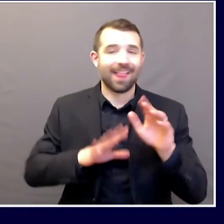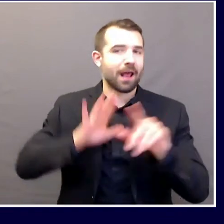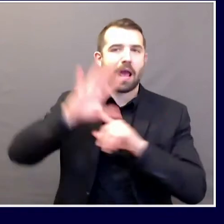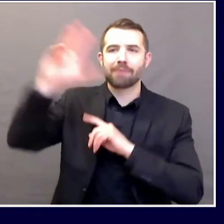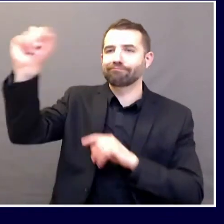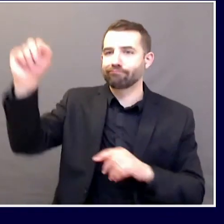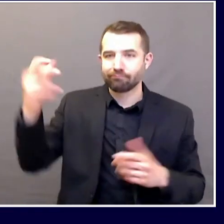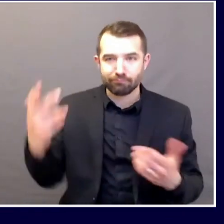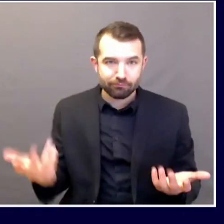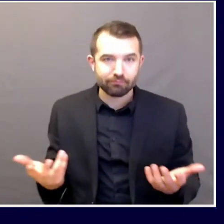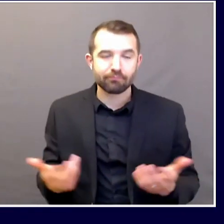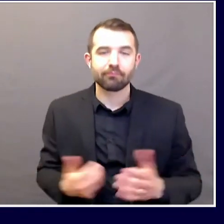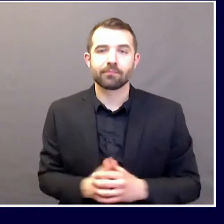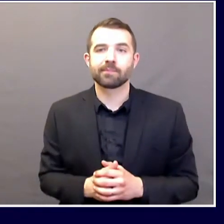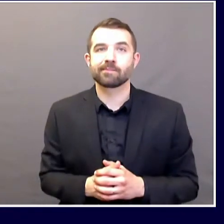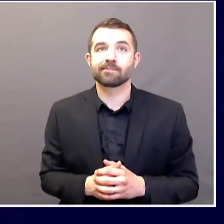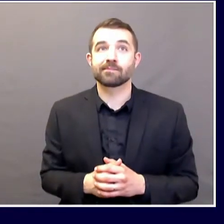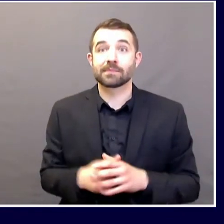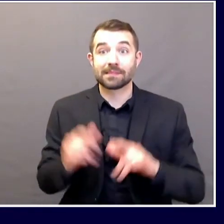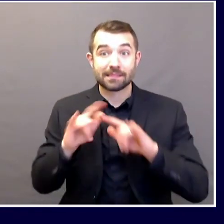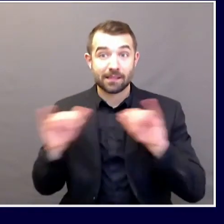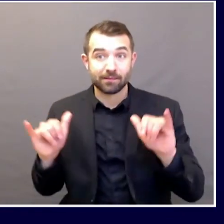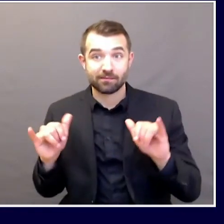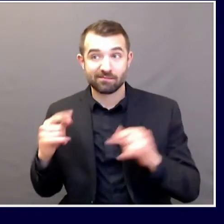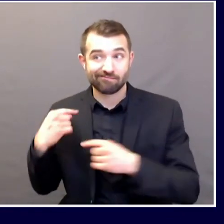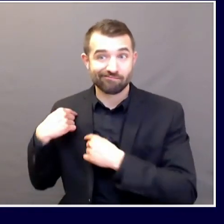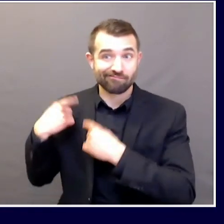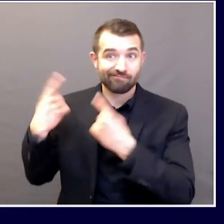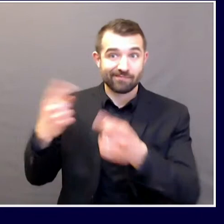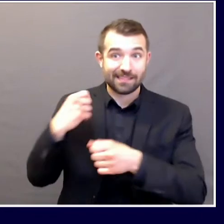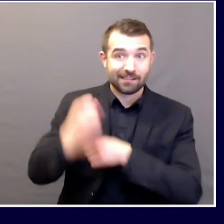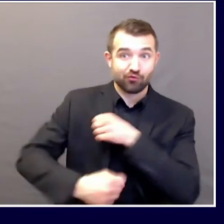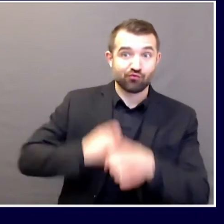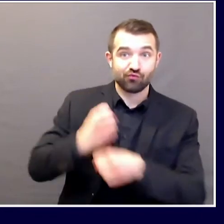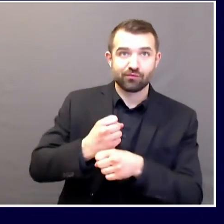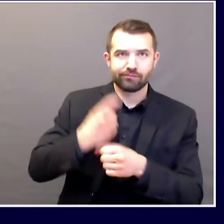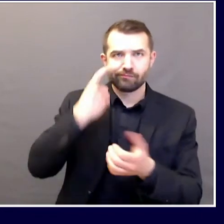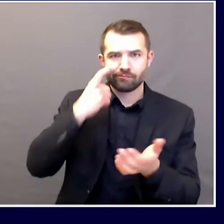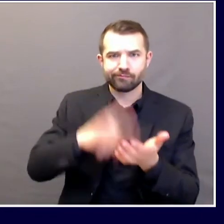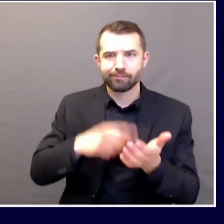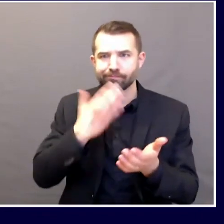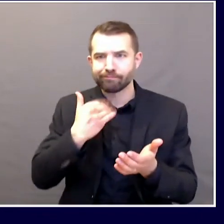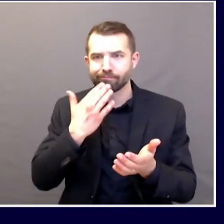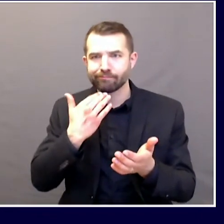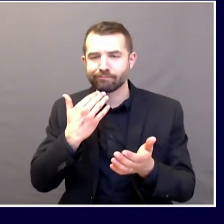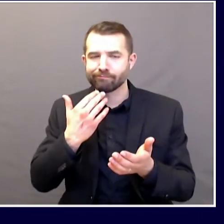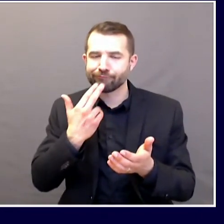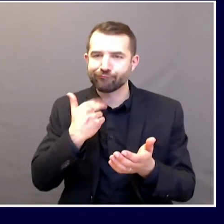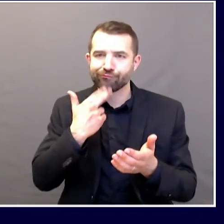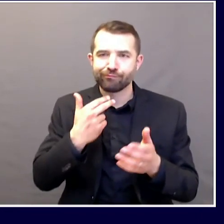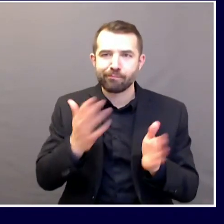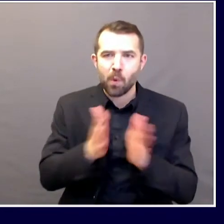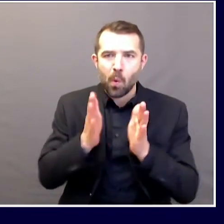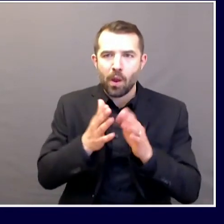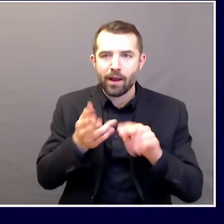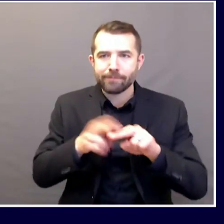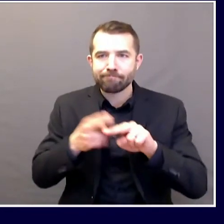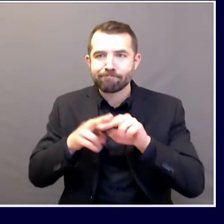past year, Brian, where this small uptick then went back down. So it's too early to tell where we are